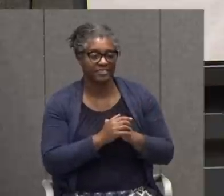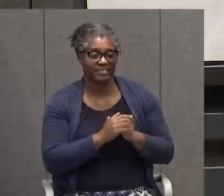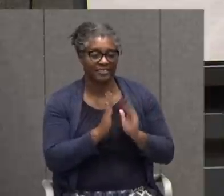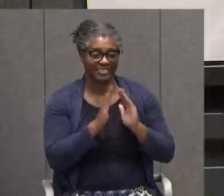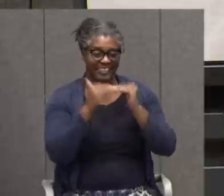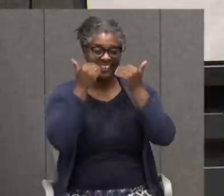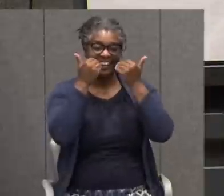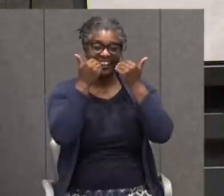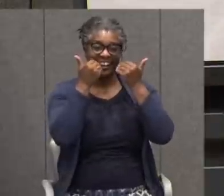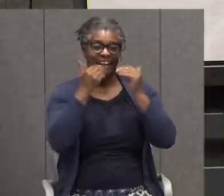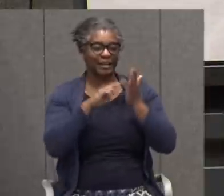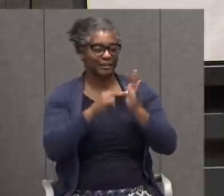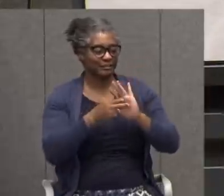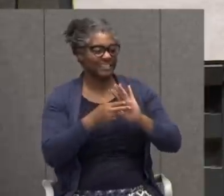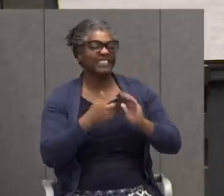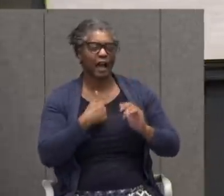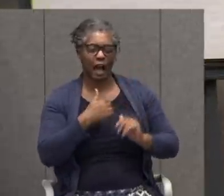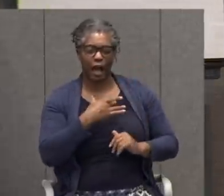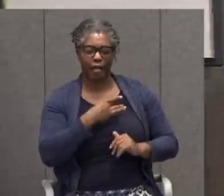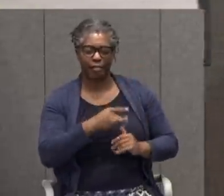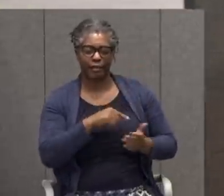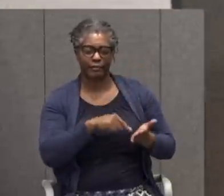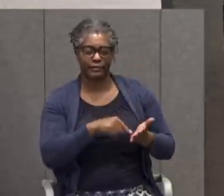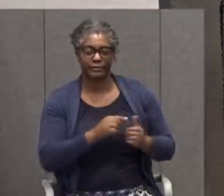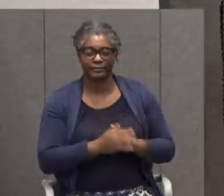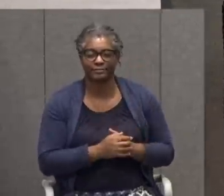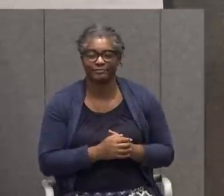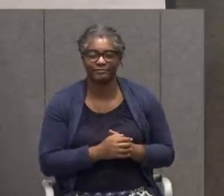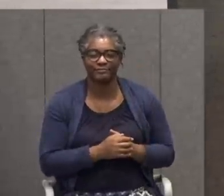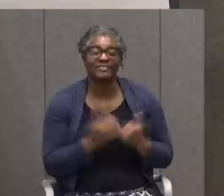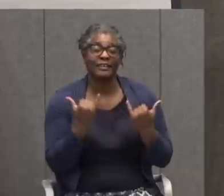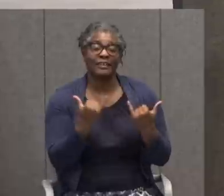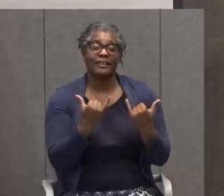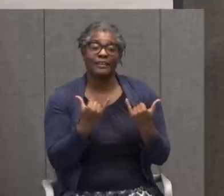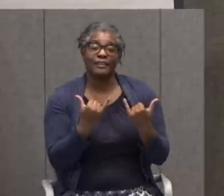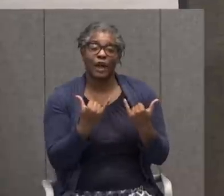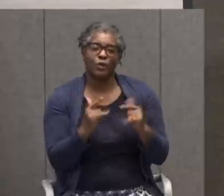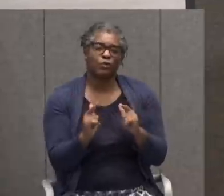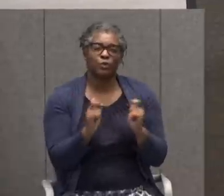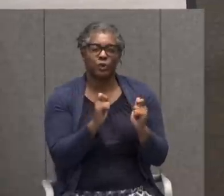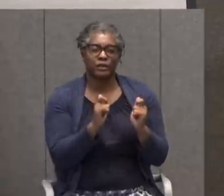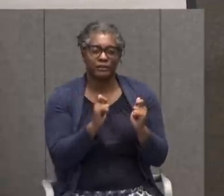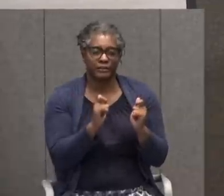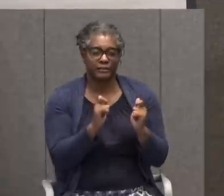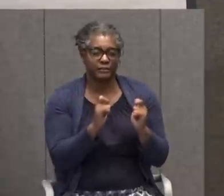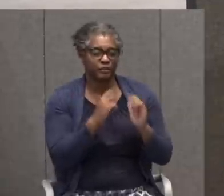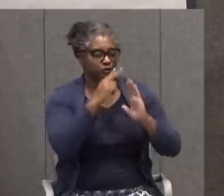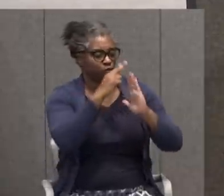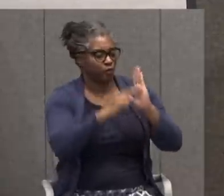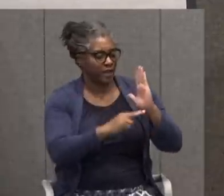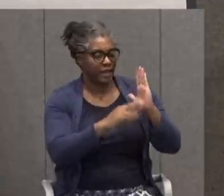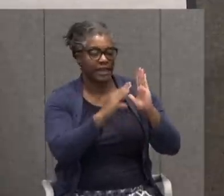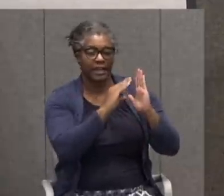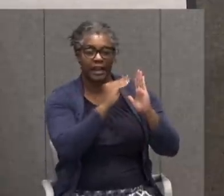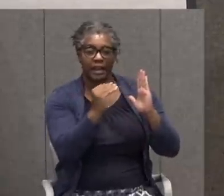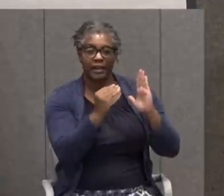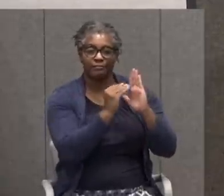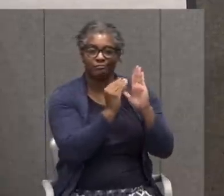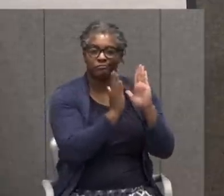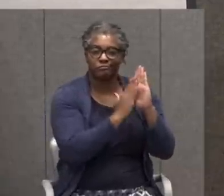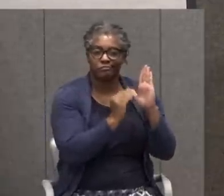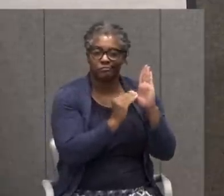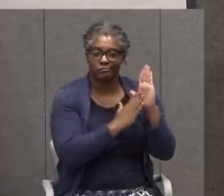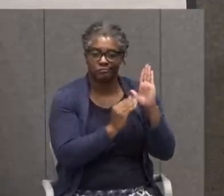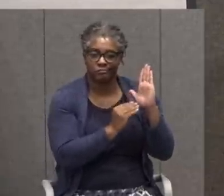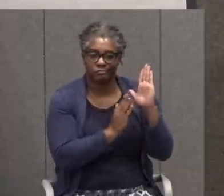this. So let's go through and do a quick marking of our text. So a fossil is the remains of a